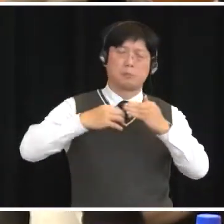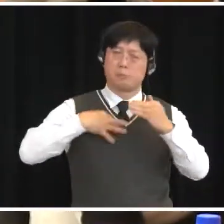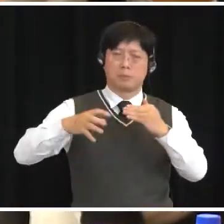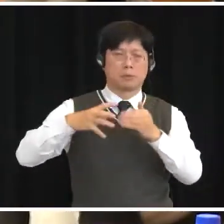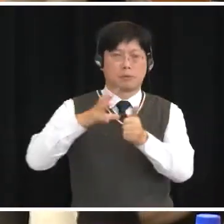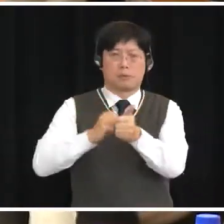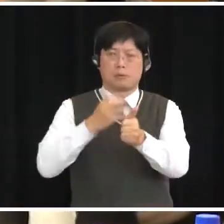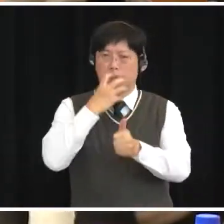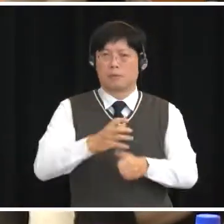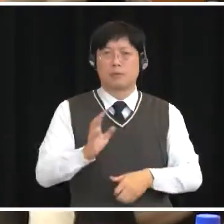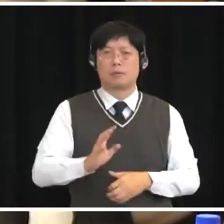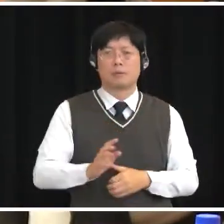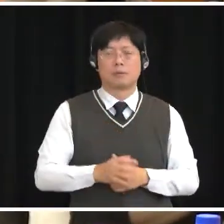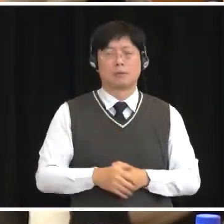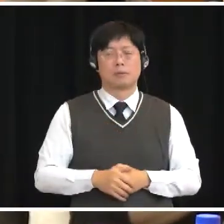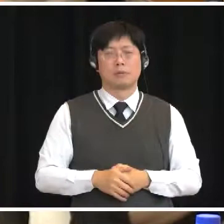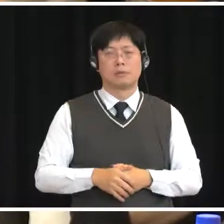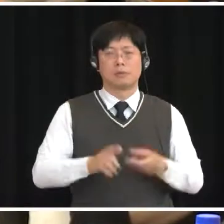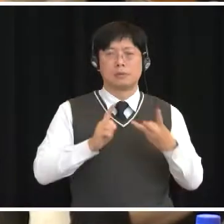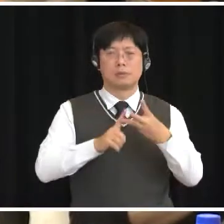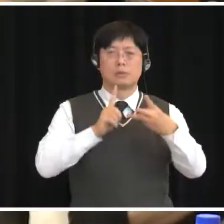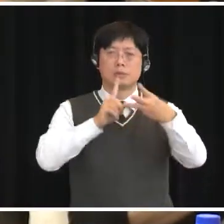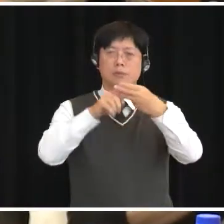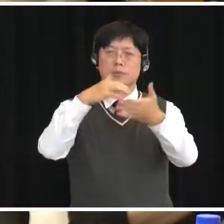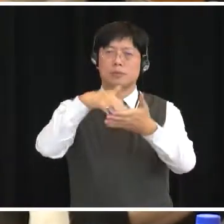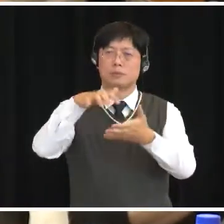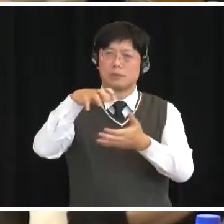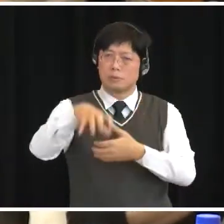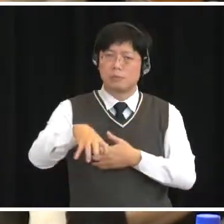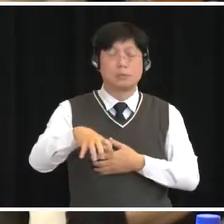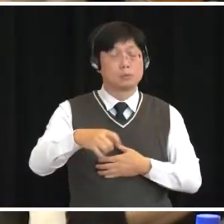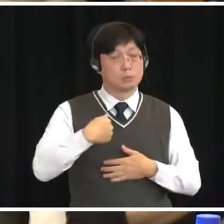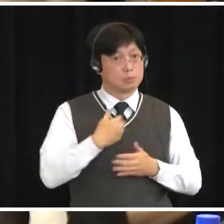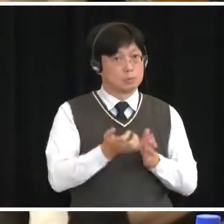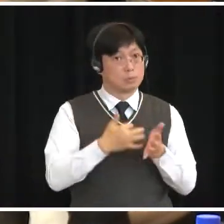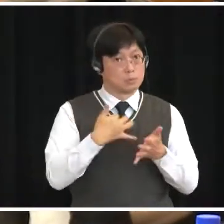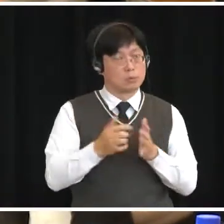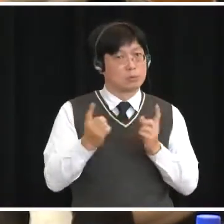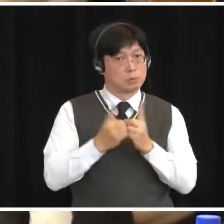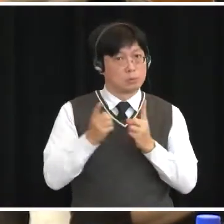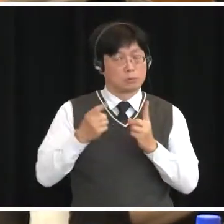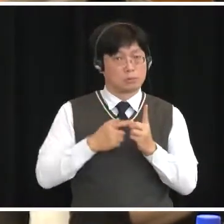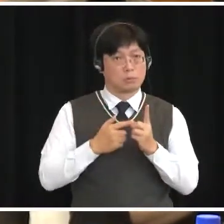And how can we help children in rural areas not discriminated against?